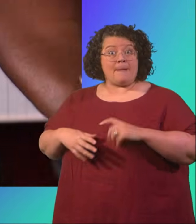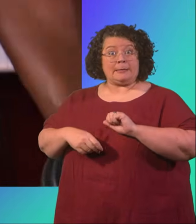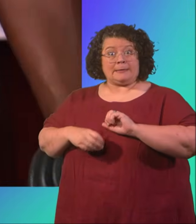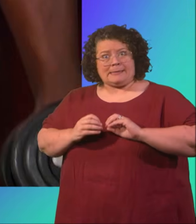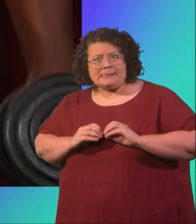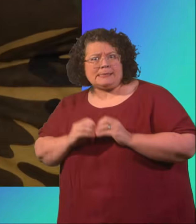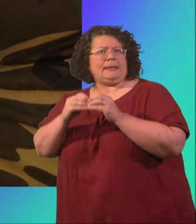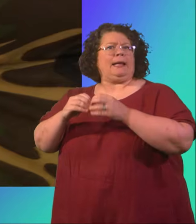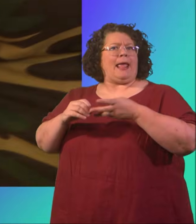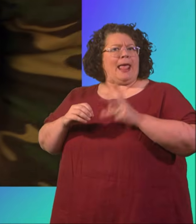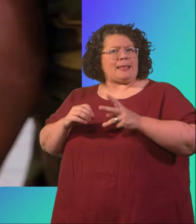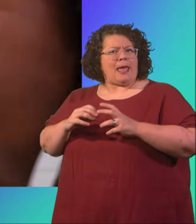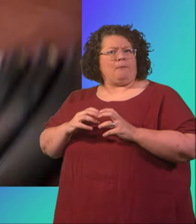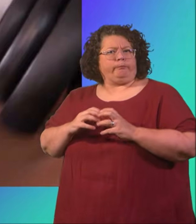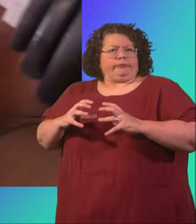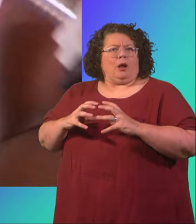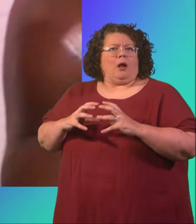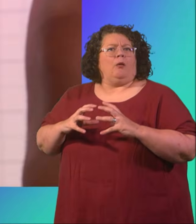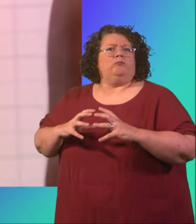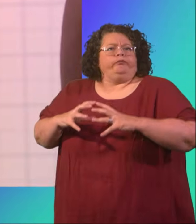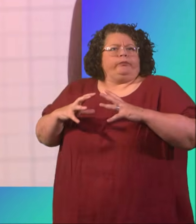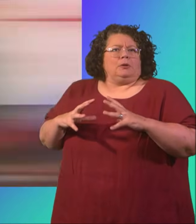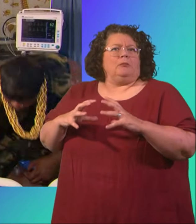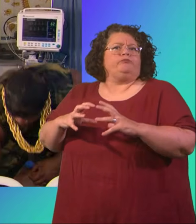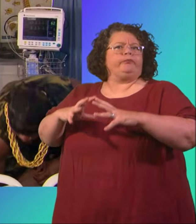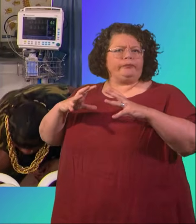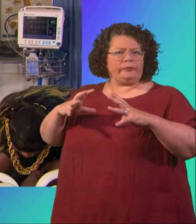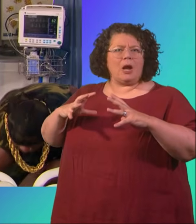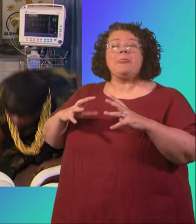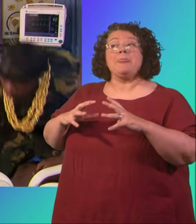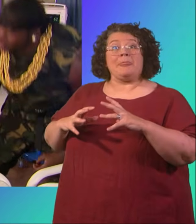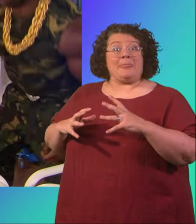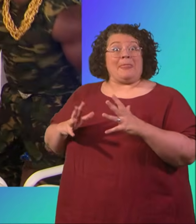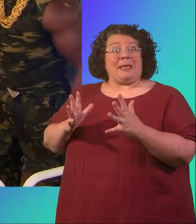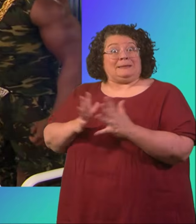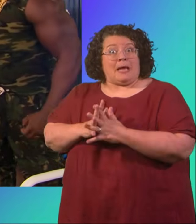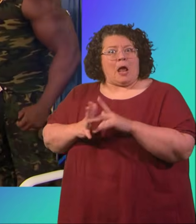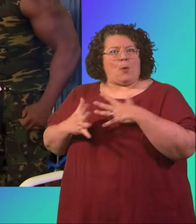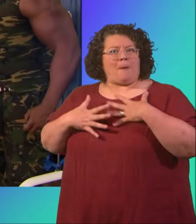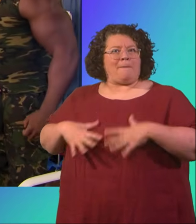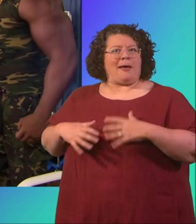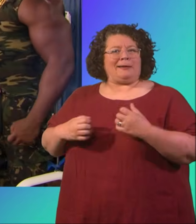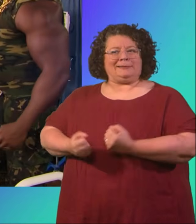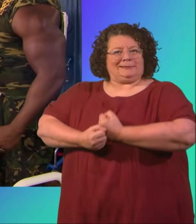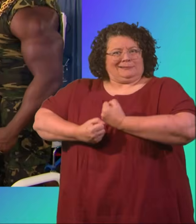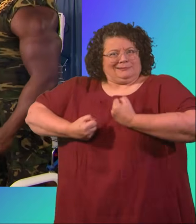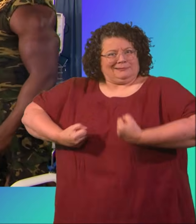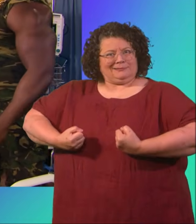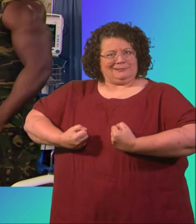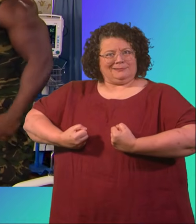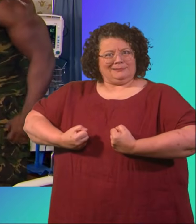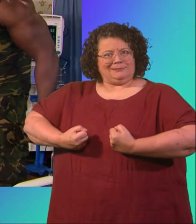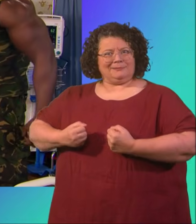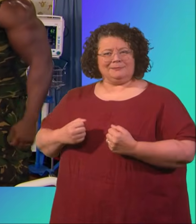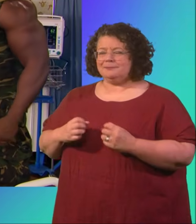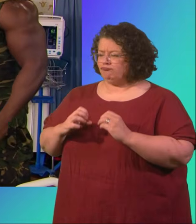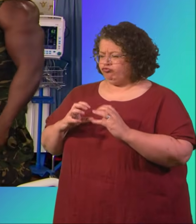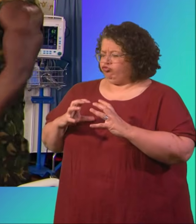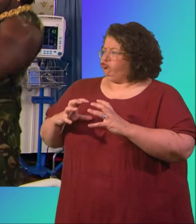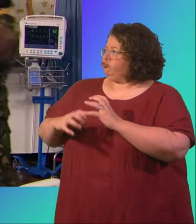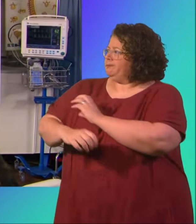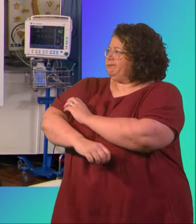and stronger than before. That's how his muscles got so big and strong. Tiny, it's been an absolute pleasure. Thank you so much for coming in today.